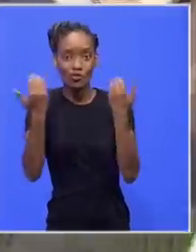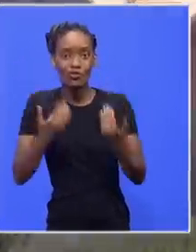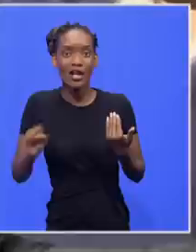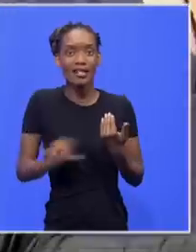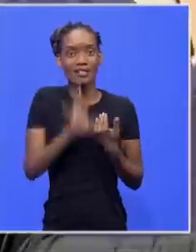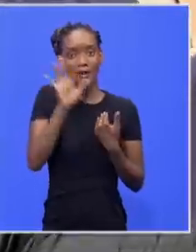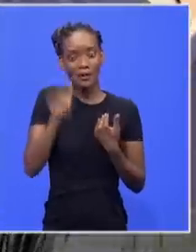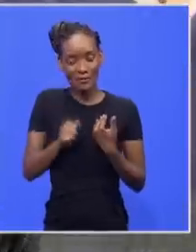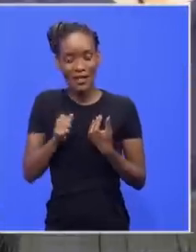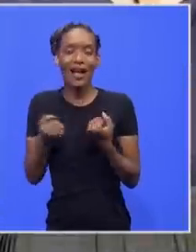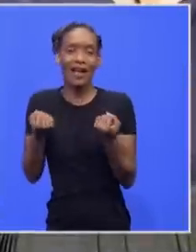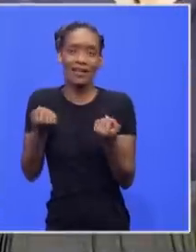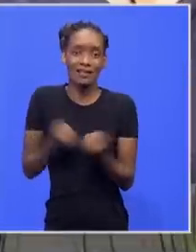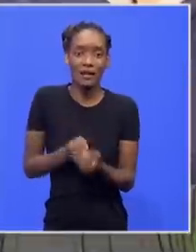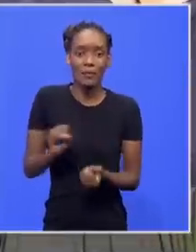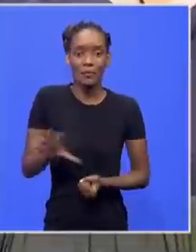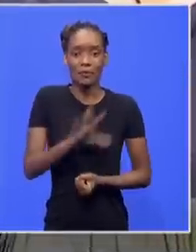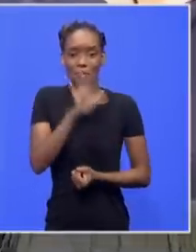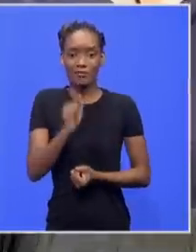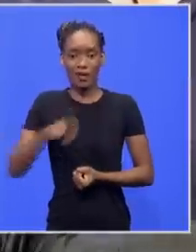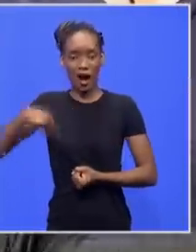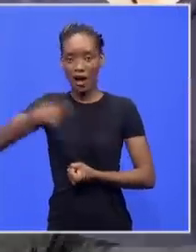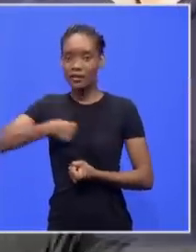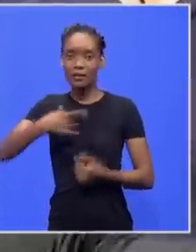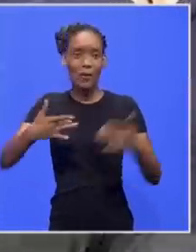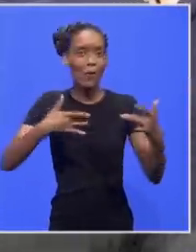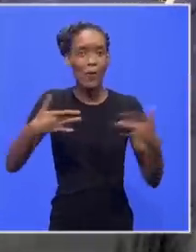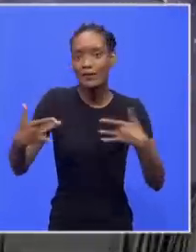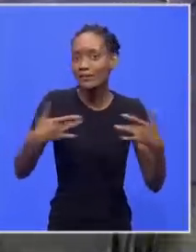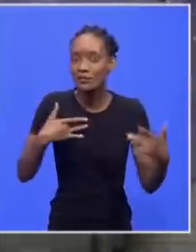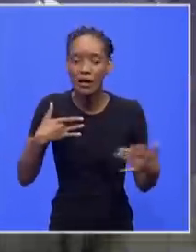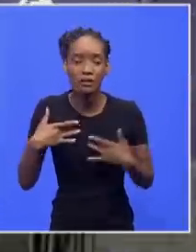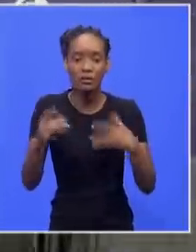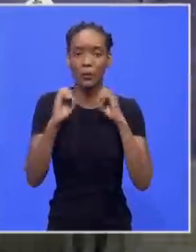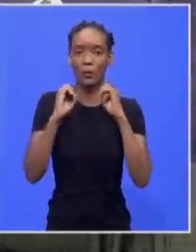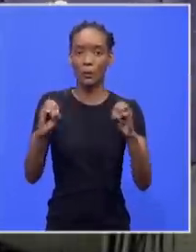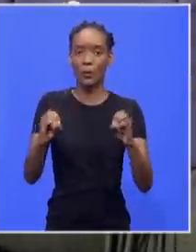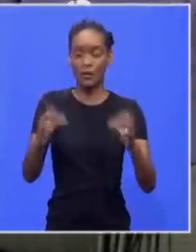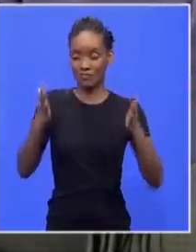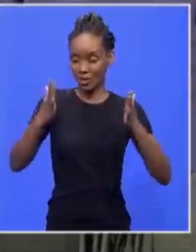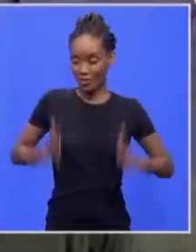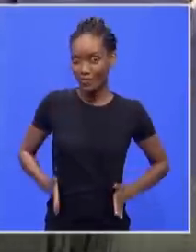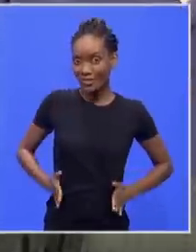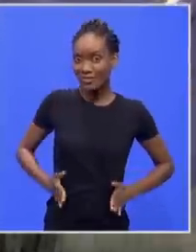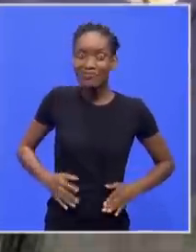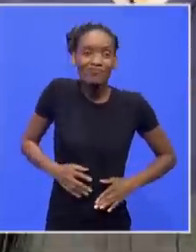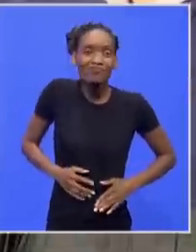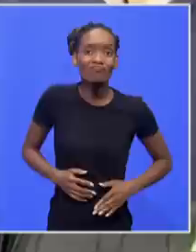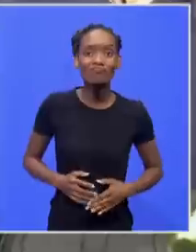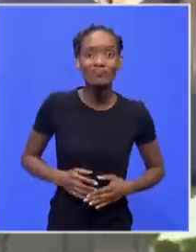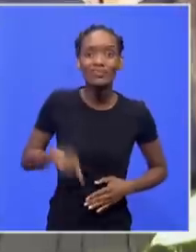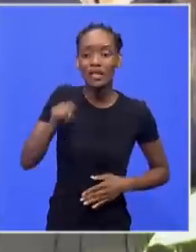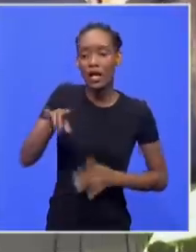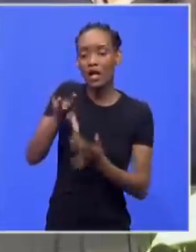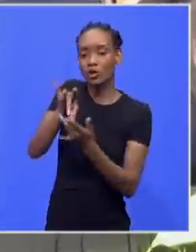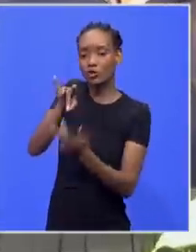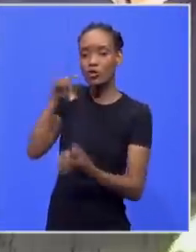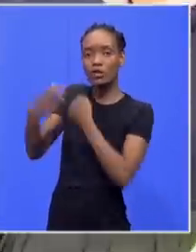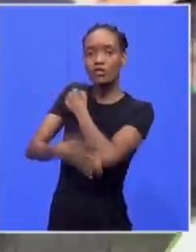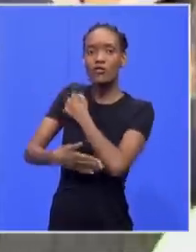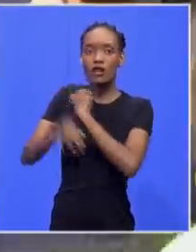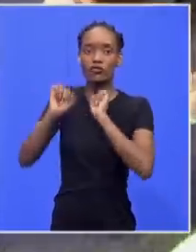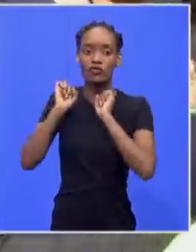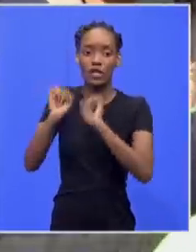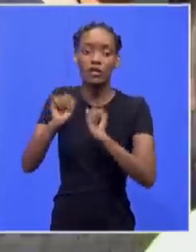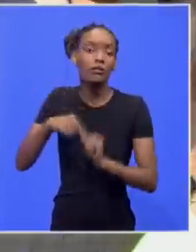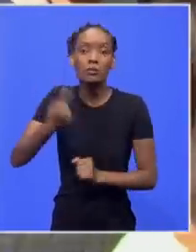country. He didn't take concern about us. He didn't look about human being. He take the side for a country. What are we going